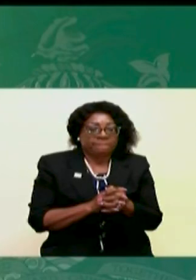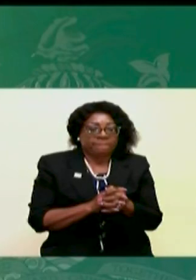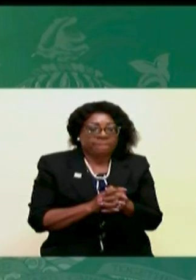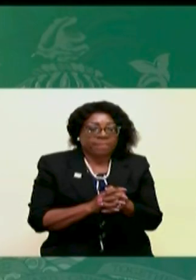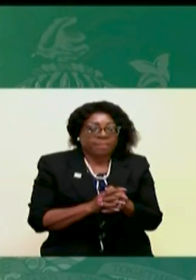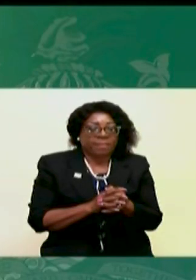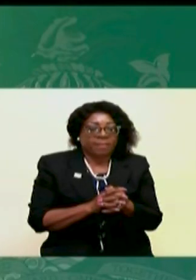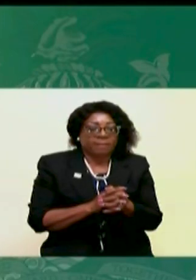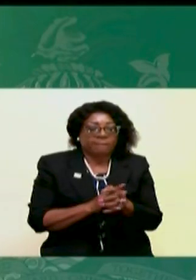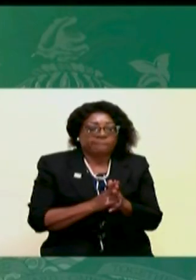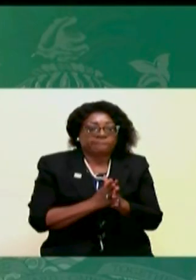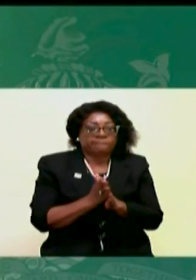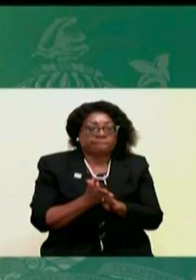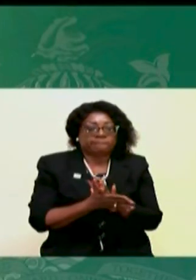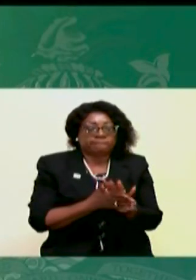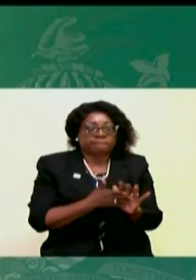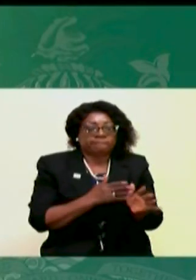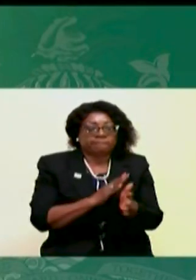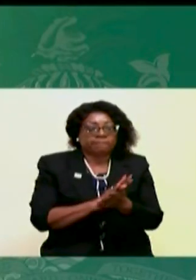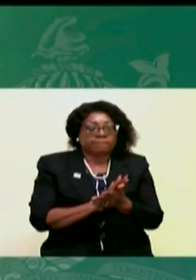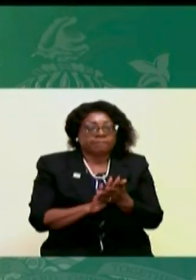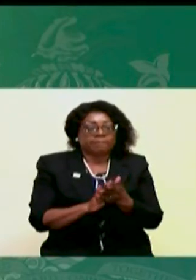Not one.